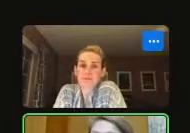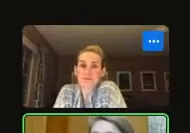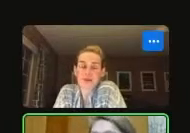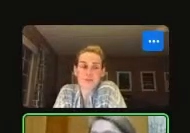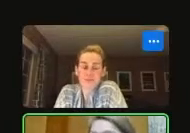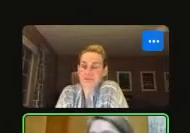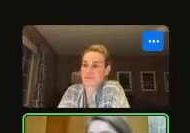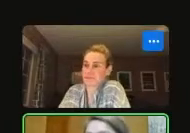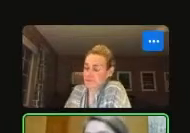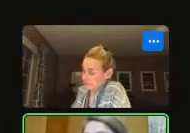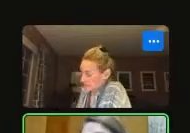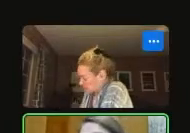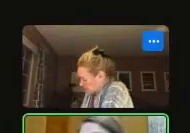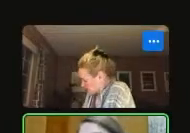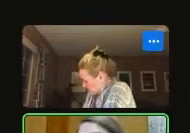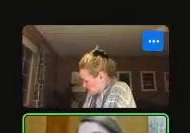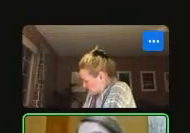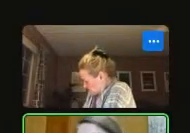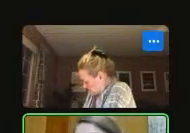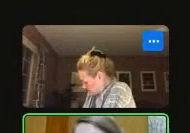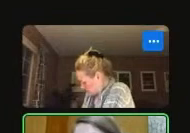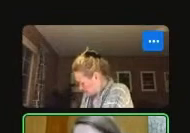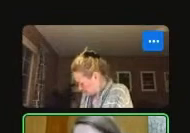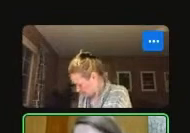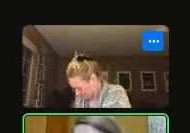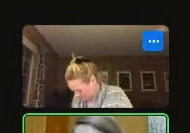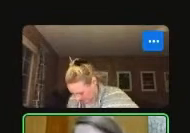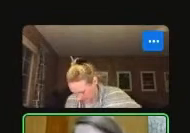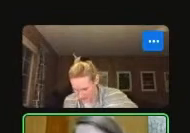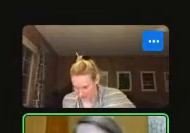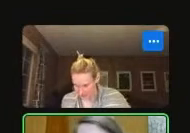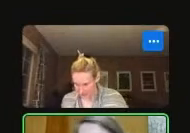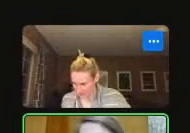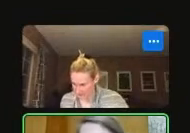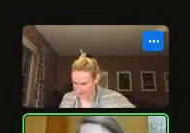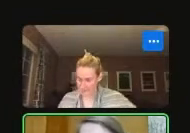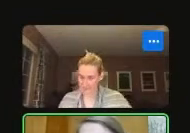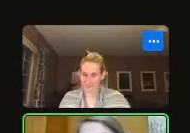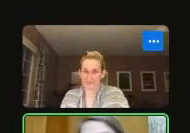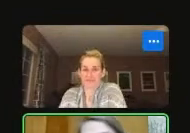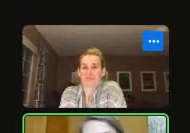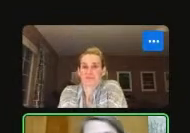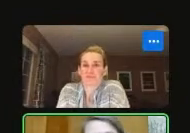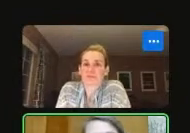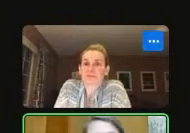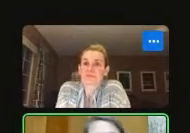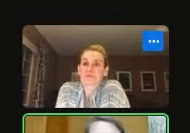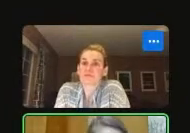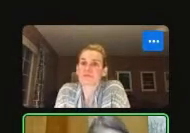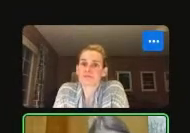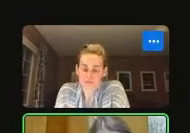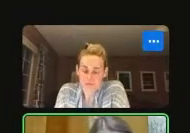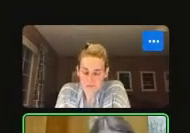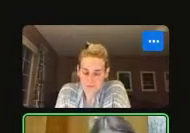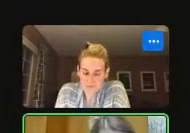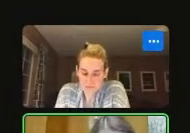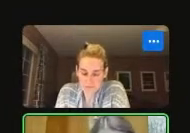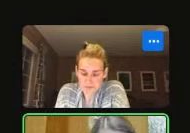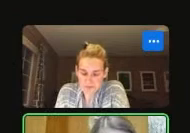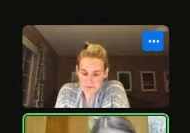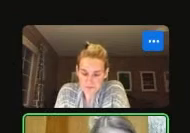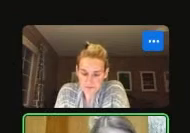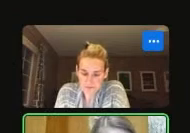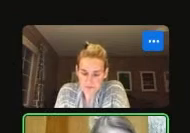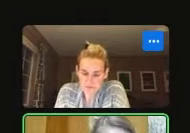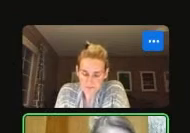would succeed being rapidly rehoused, but we aren't able to locate an affordable unit for them. We have